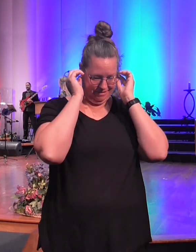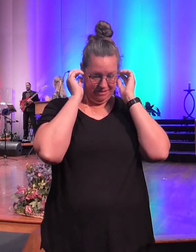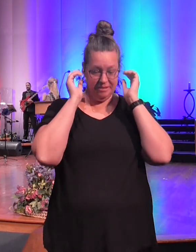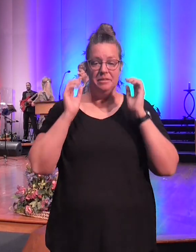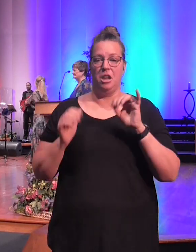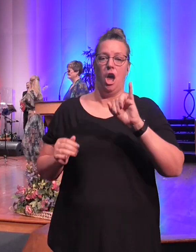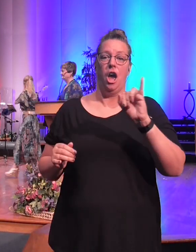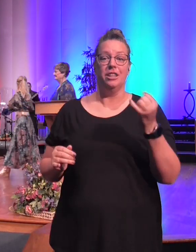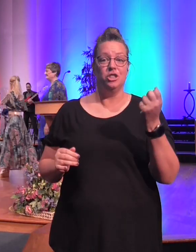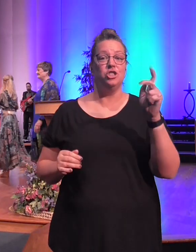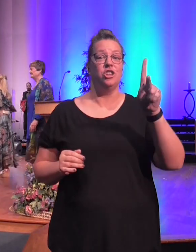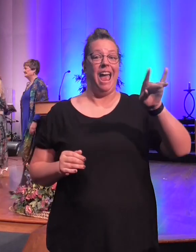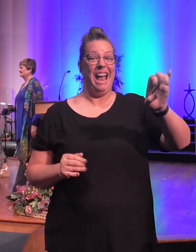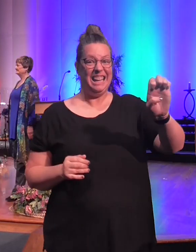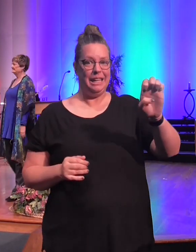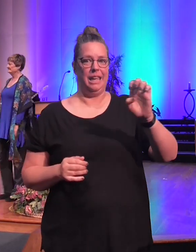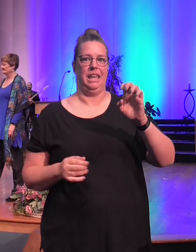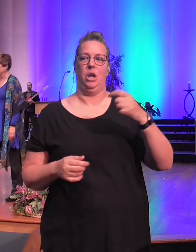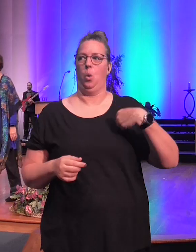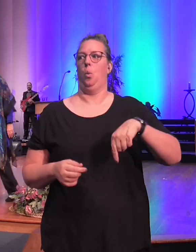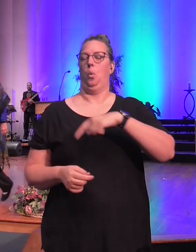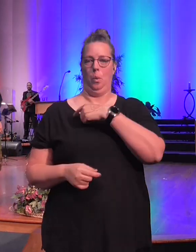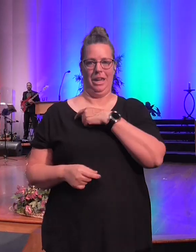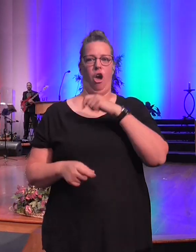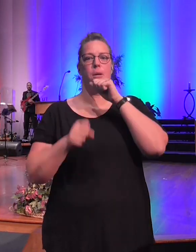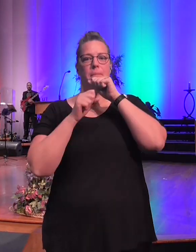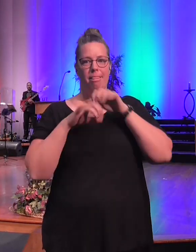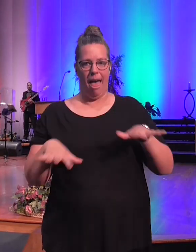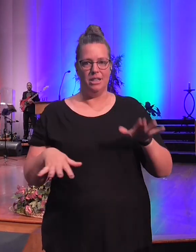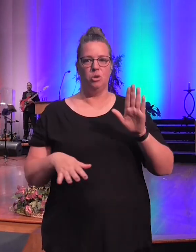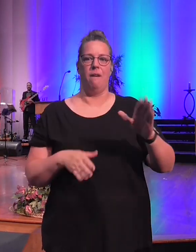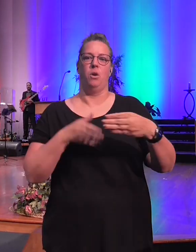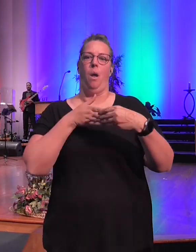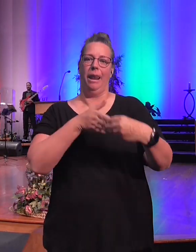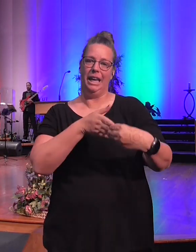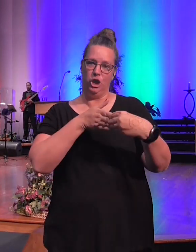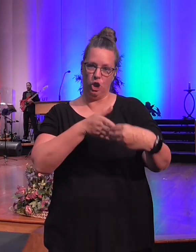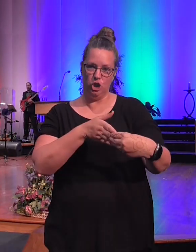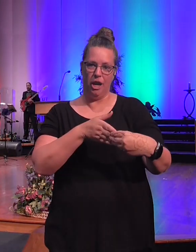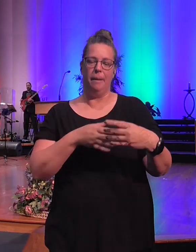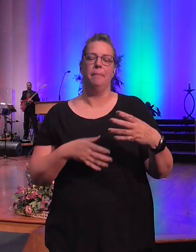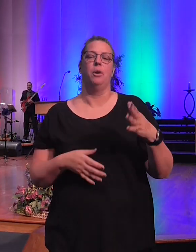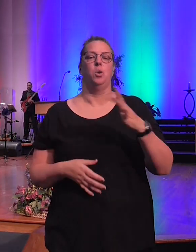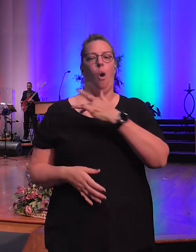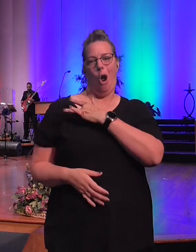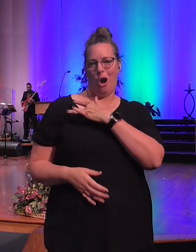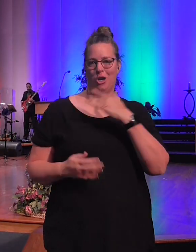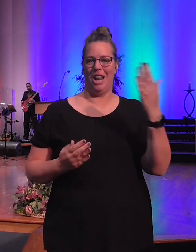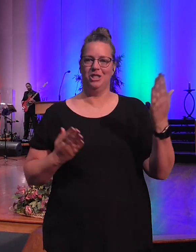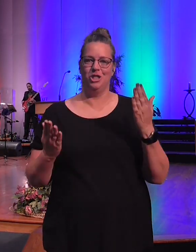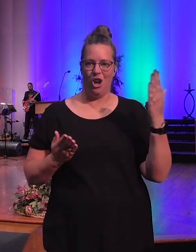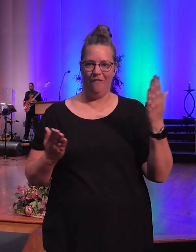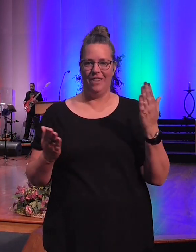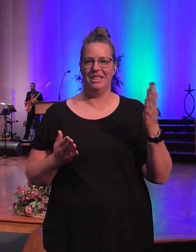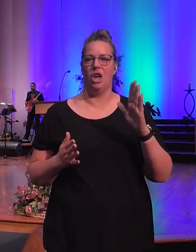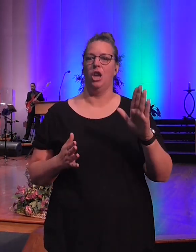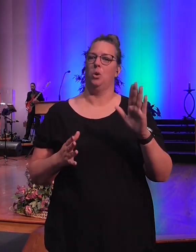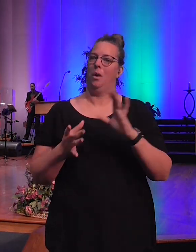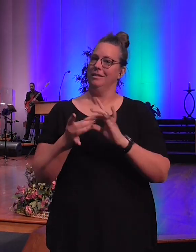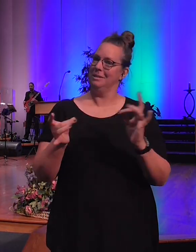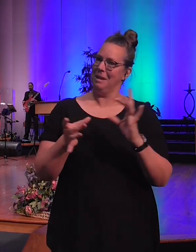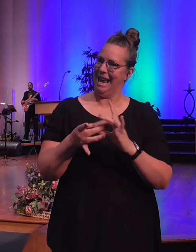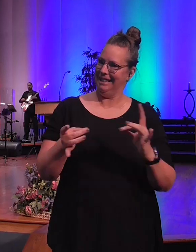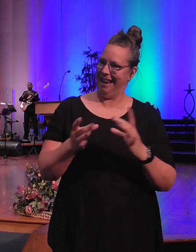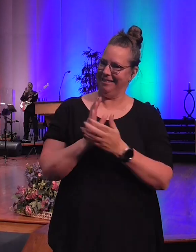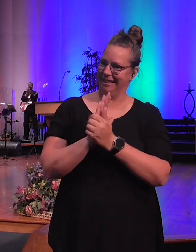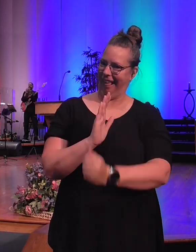Reverend Jackie, Mile High Church is so blessed to have your leadership, your heart, your service, and your incredible speaking skills.